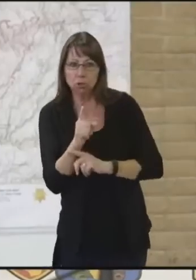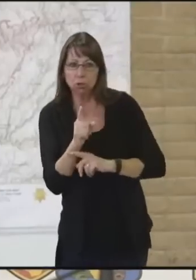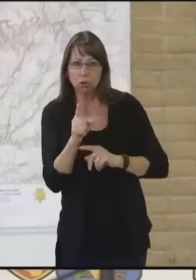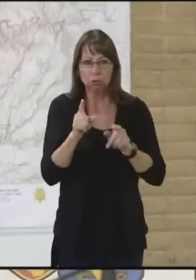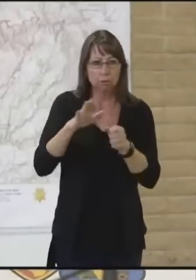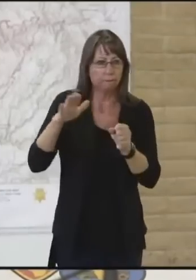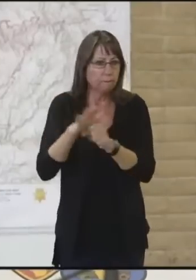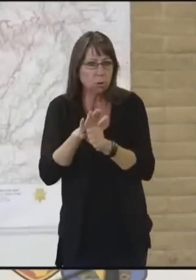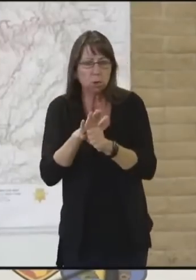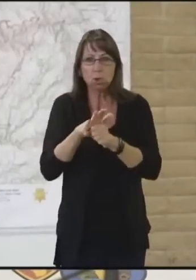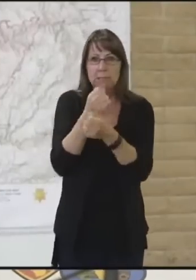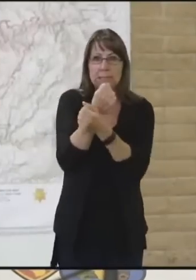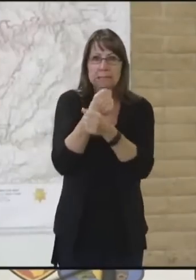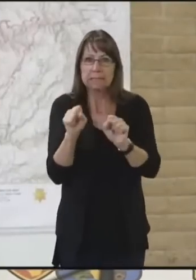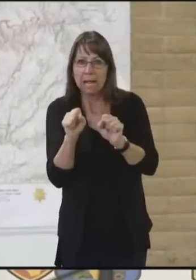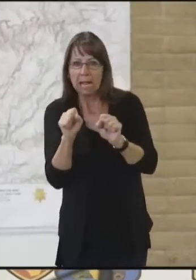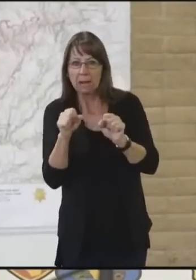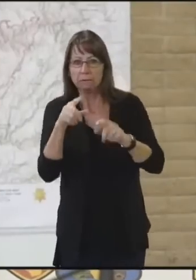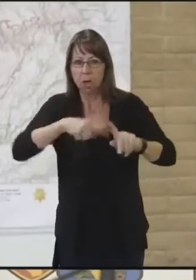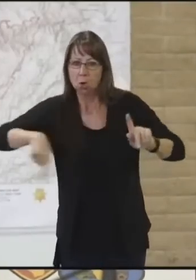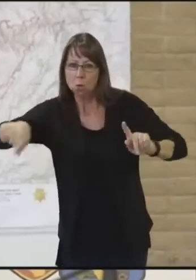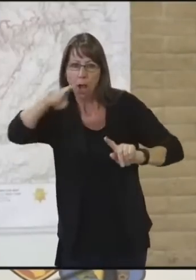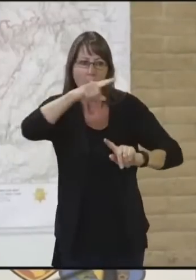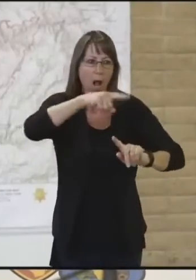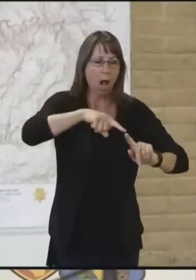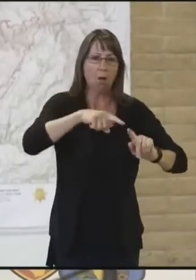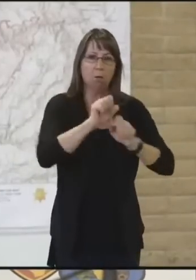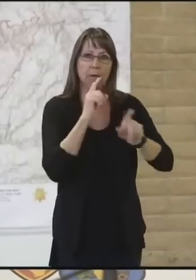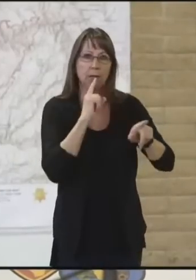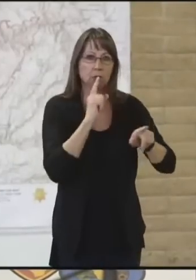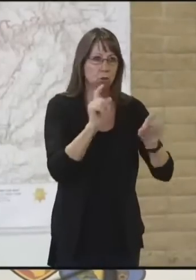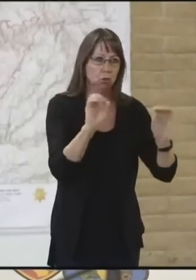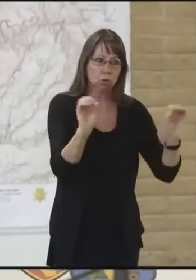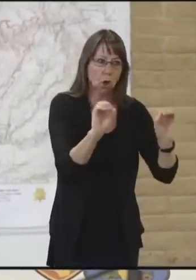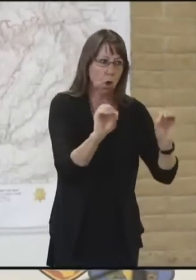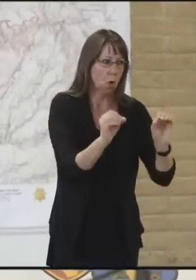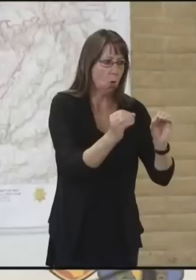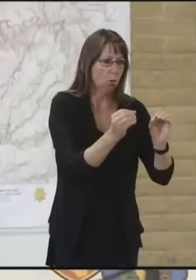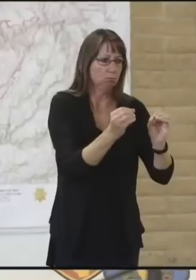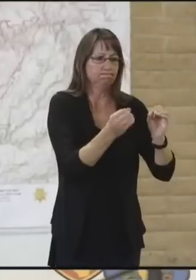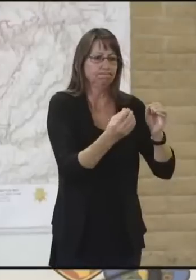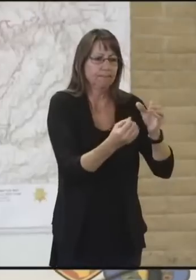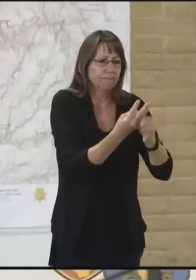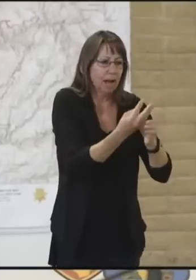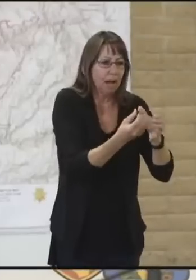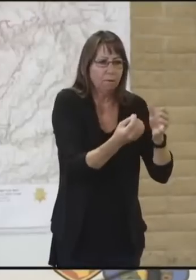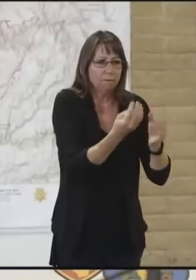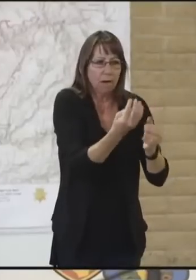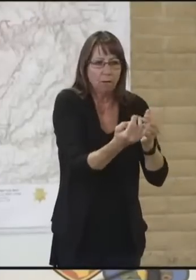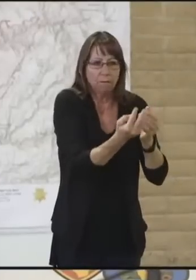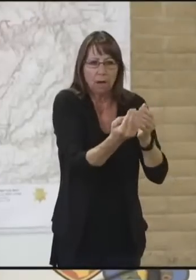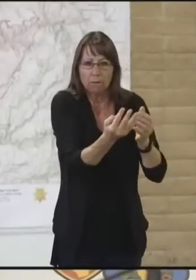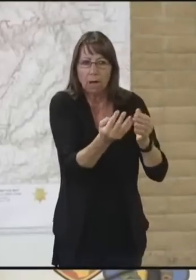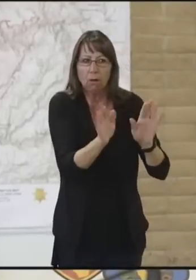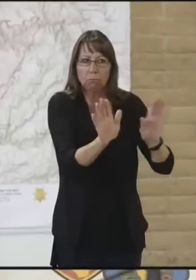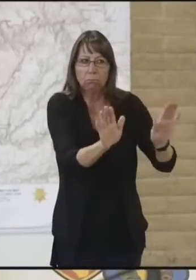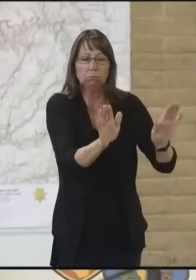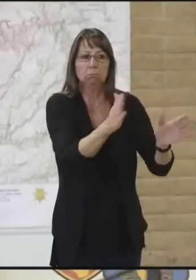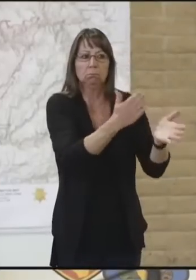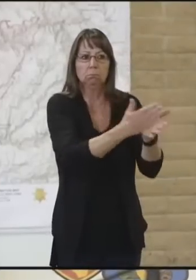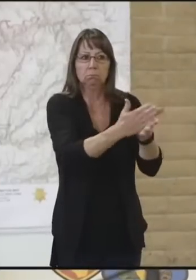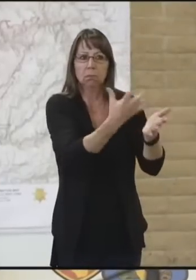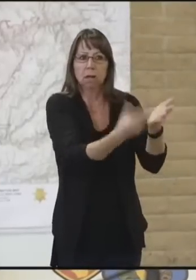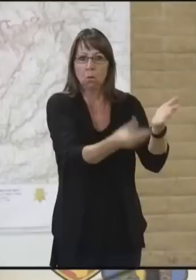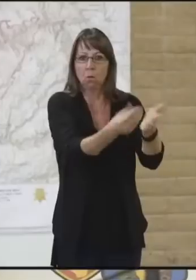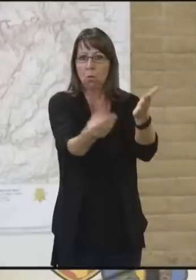those structures, and finding any hot spots that are located in that area. At the same time, the personnel assigned to